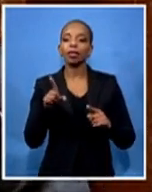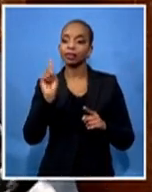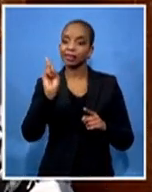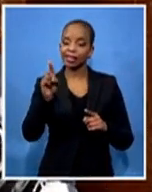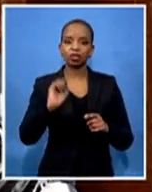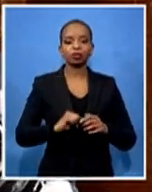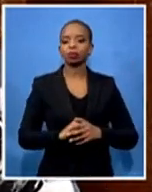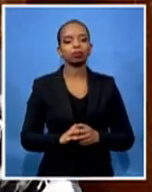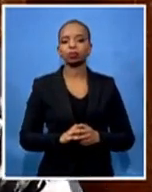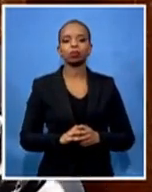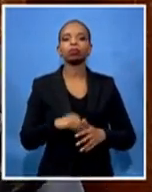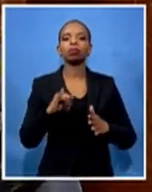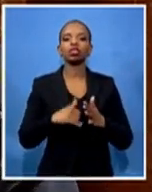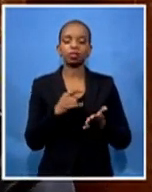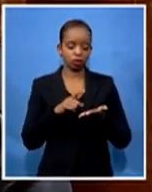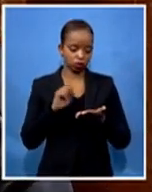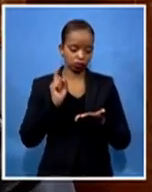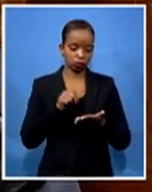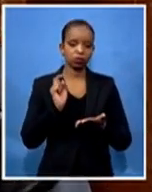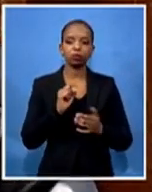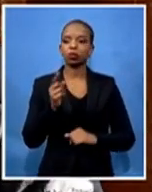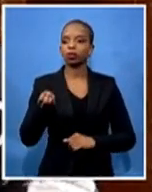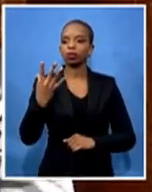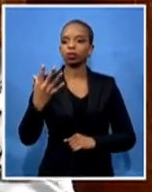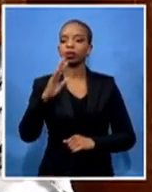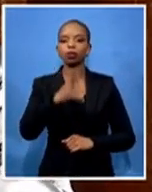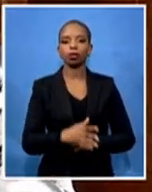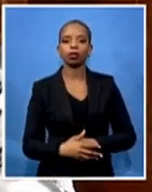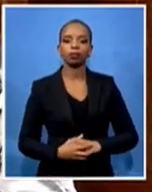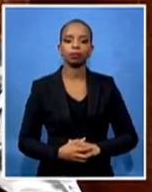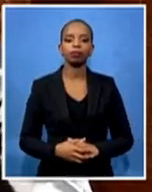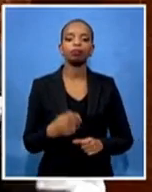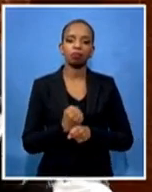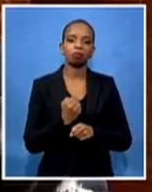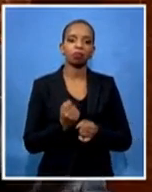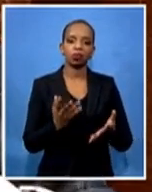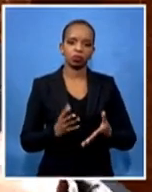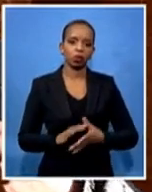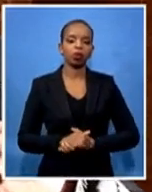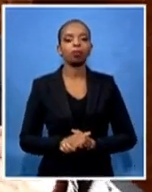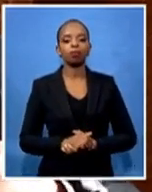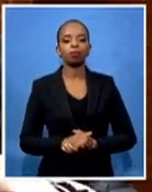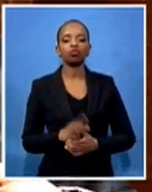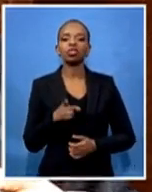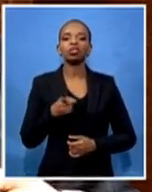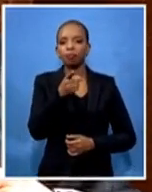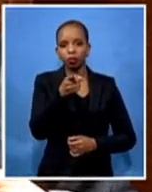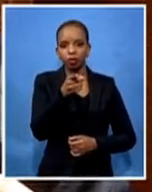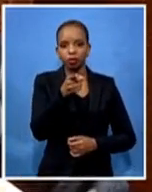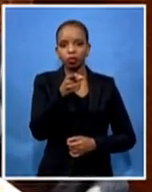button works. It works exactly like that. Once you point at the button, and the button will be able to press